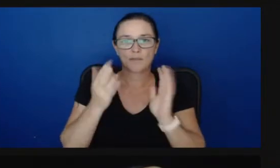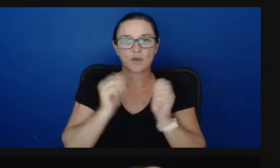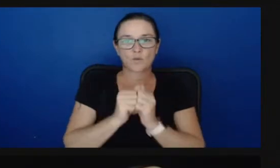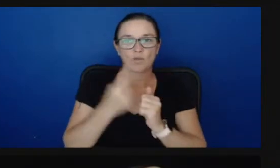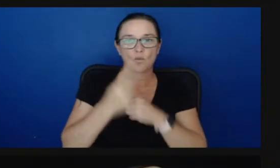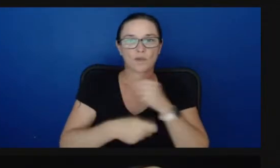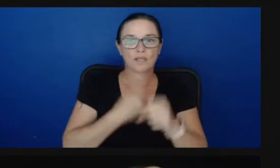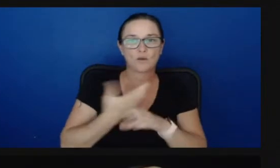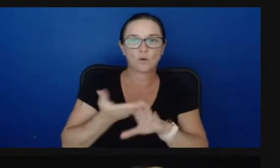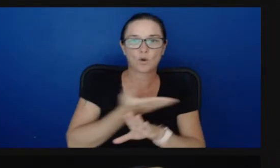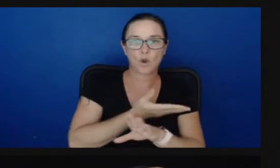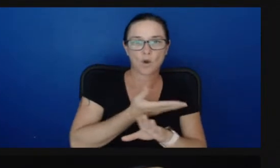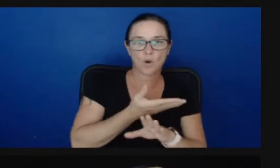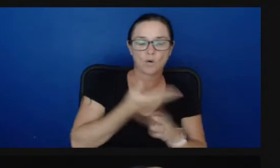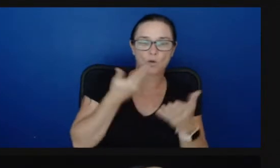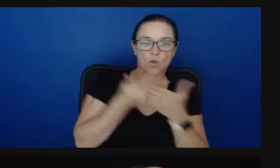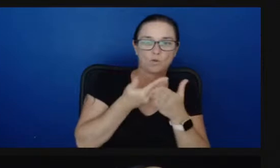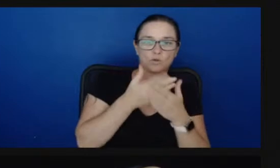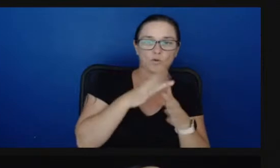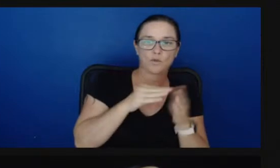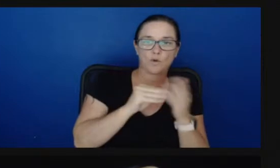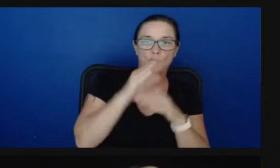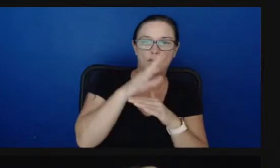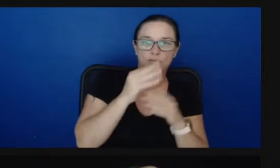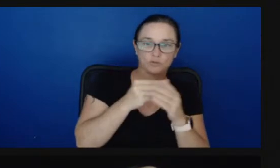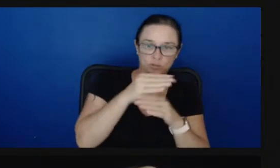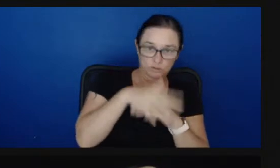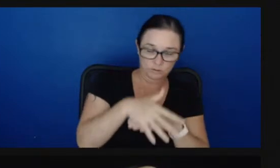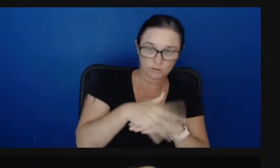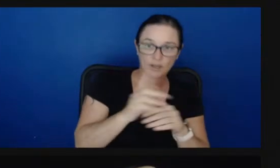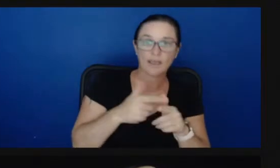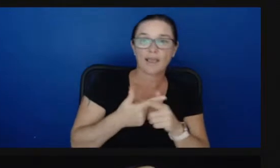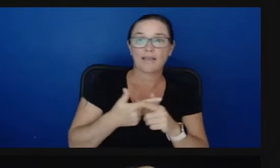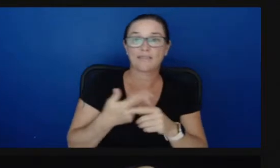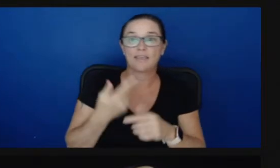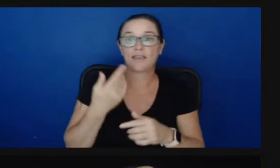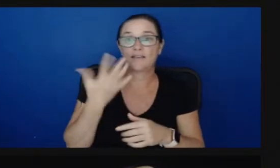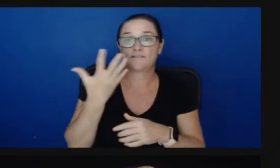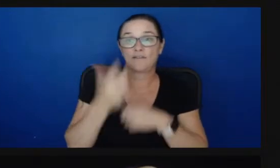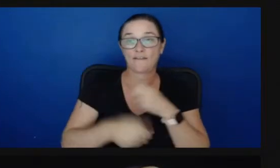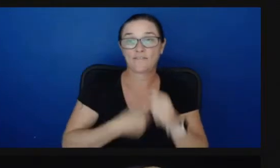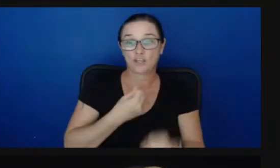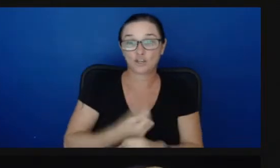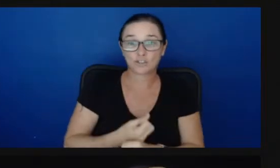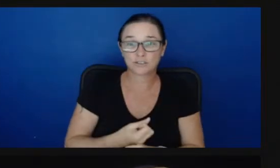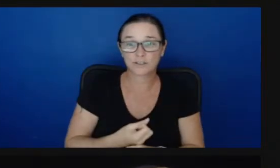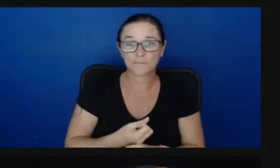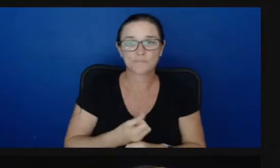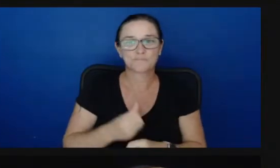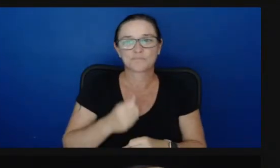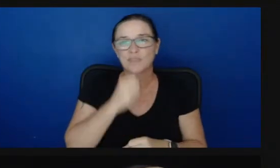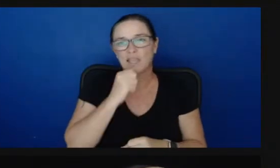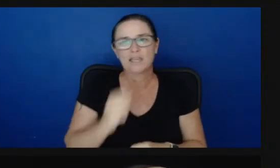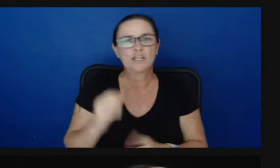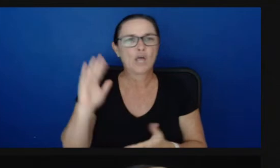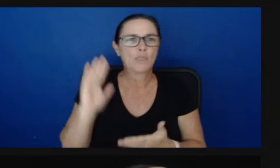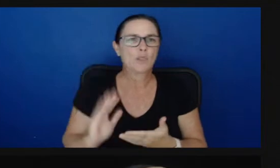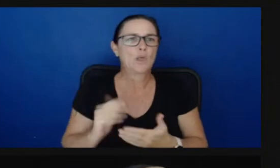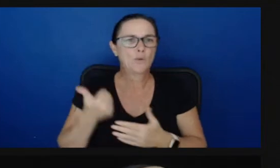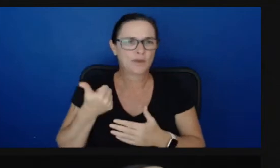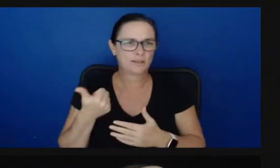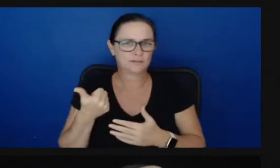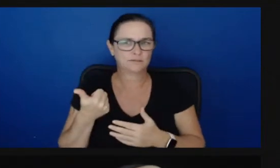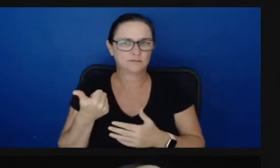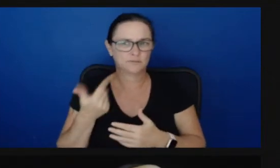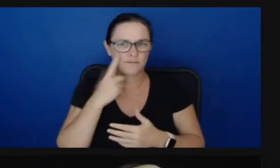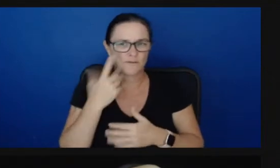eruption. And over the last 5 years, here we are, not quite the lowest in the last 5 years anymore, but